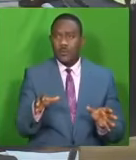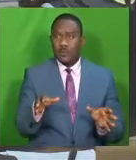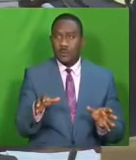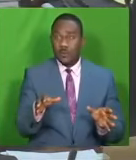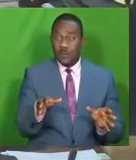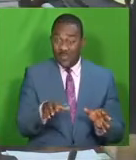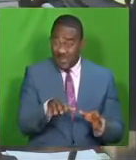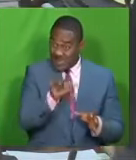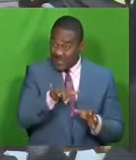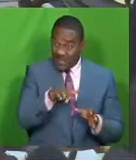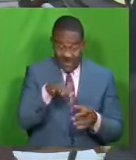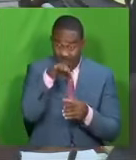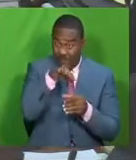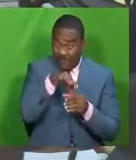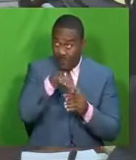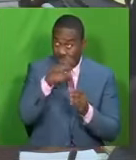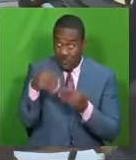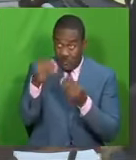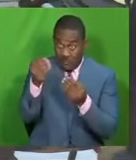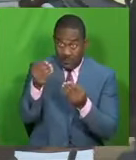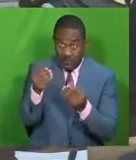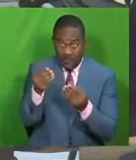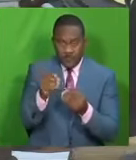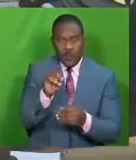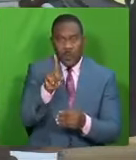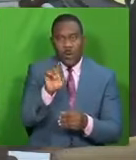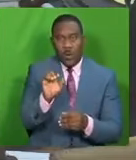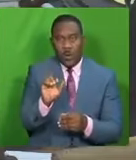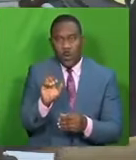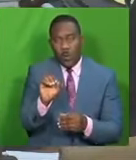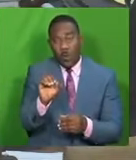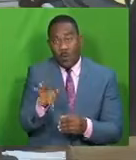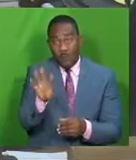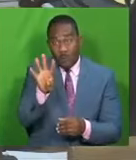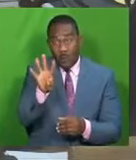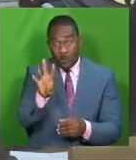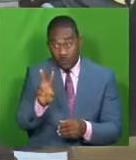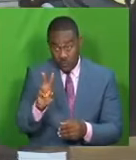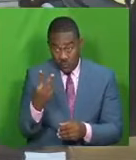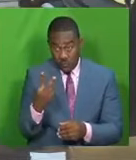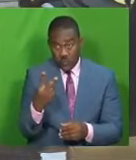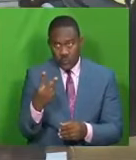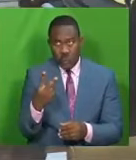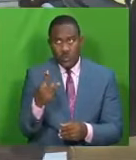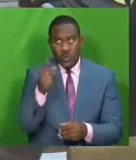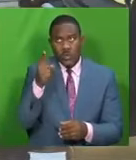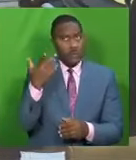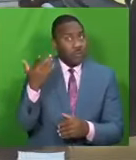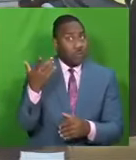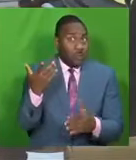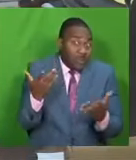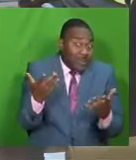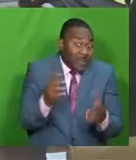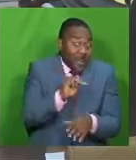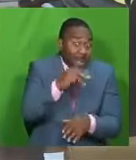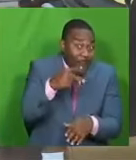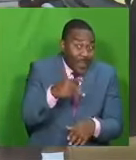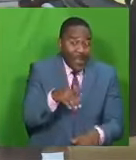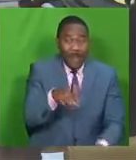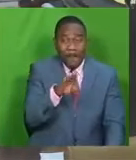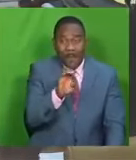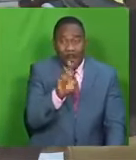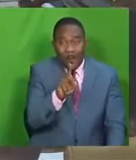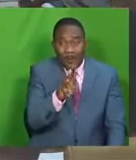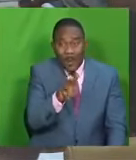you because 1042. It is accorded to you in your capacity as the MP